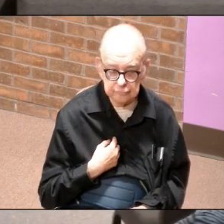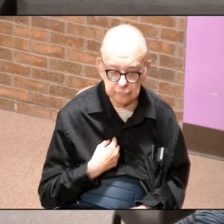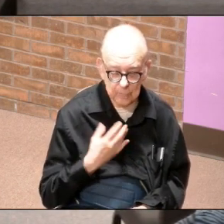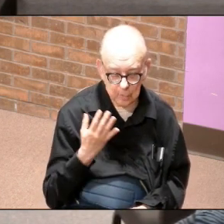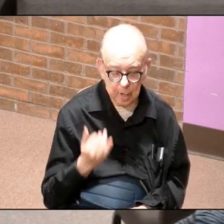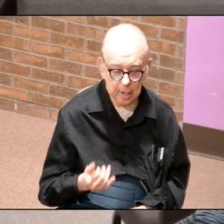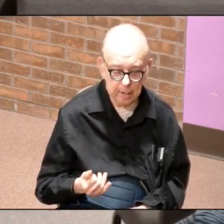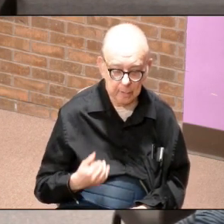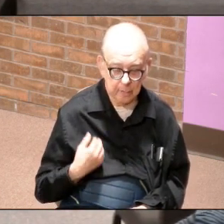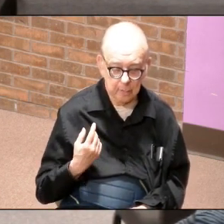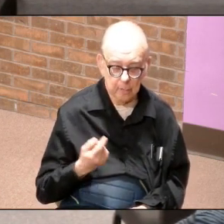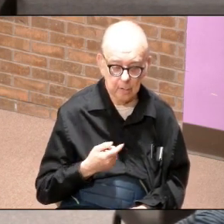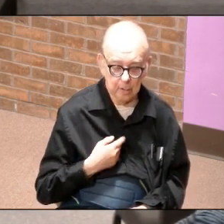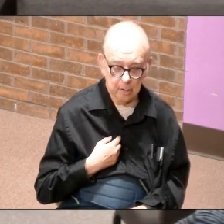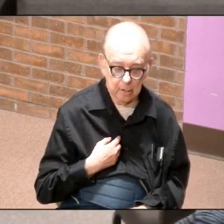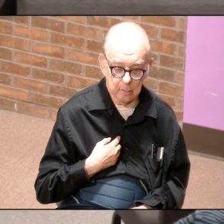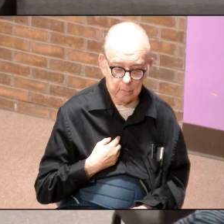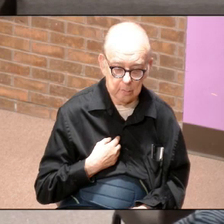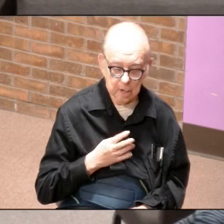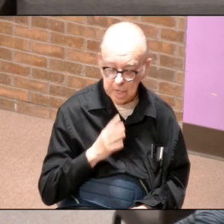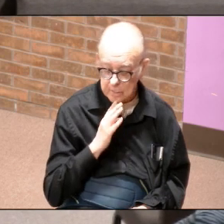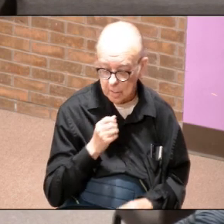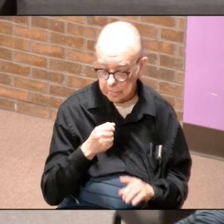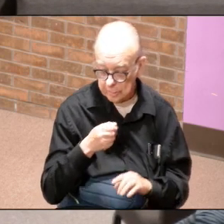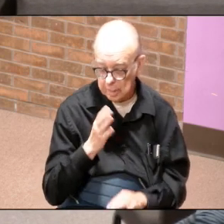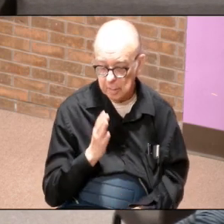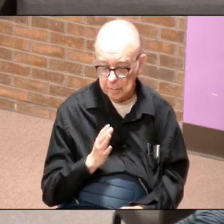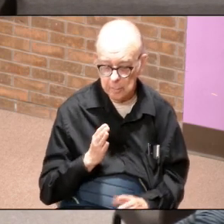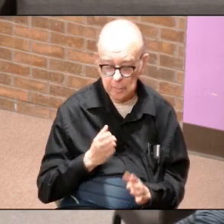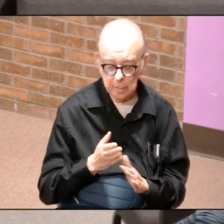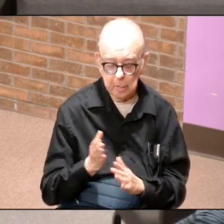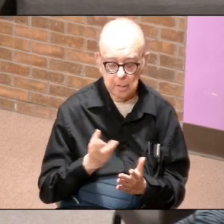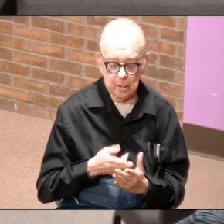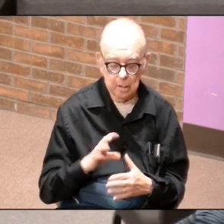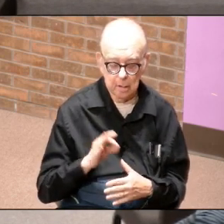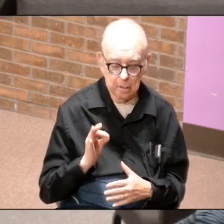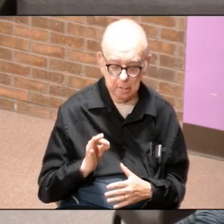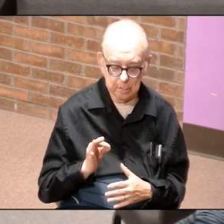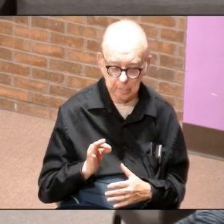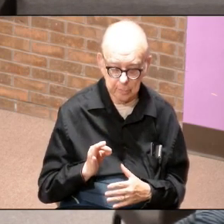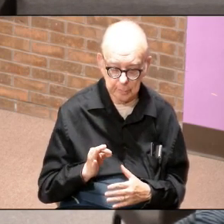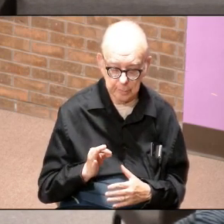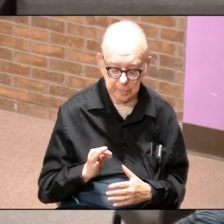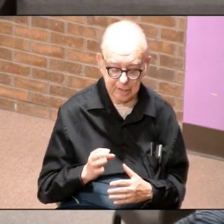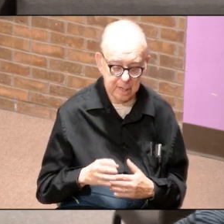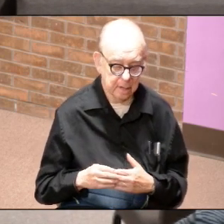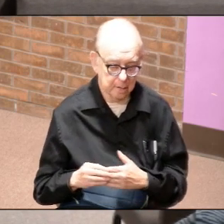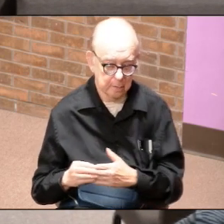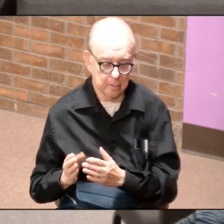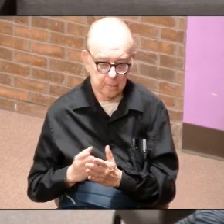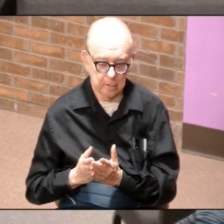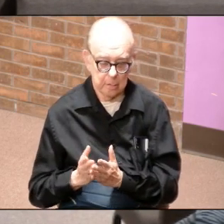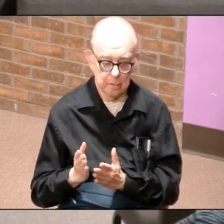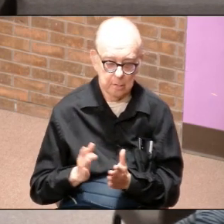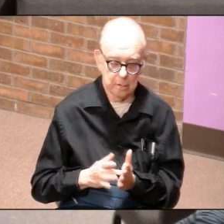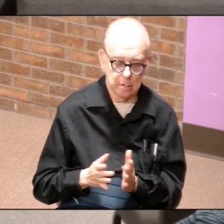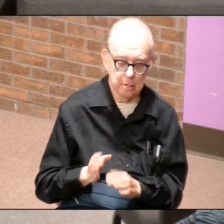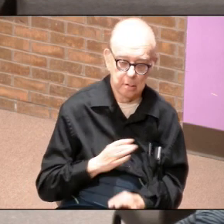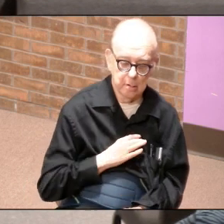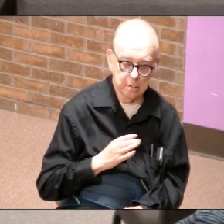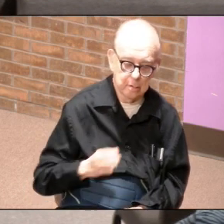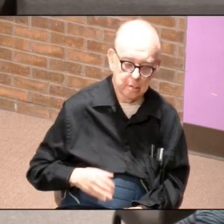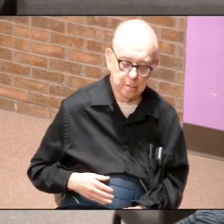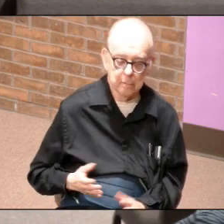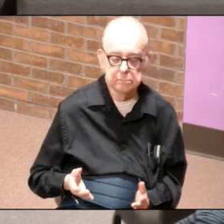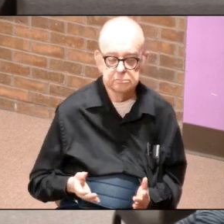so that when I talk to God through the Holy Spirit's direction, through Jesus Christ as my